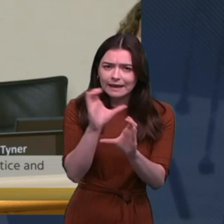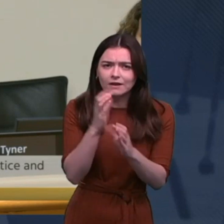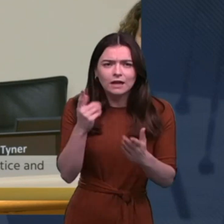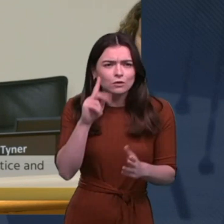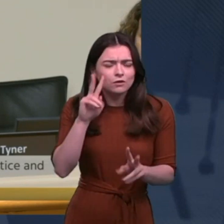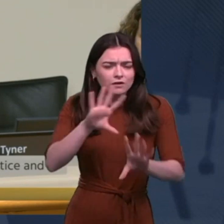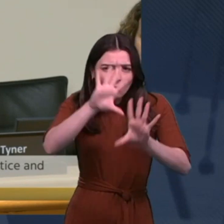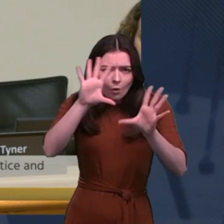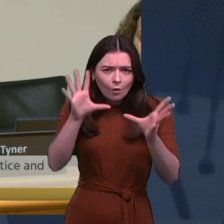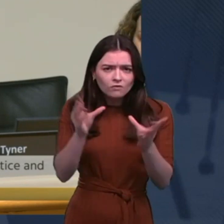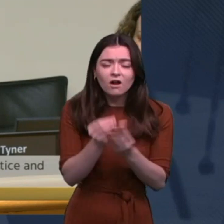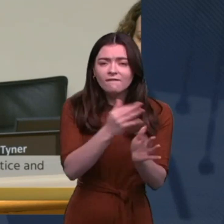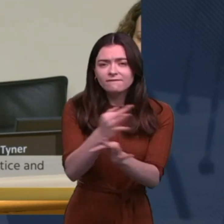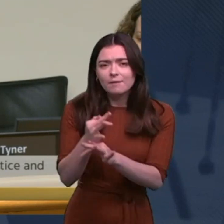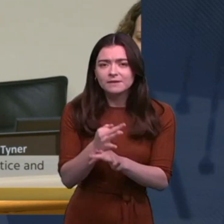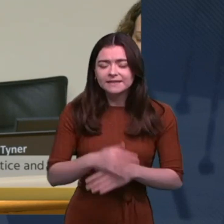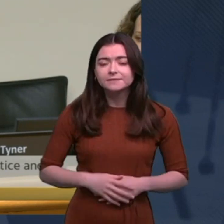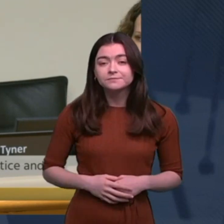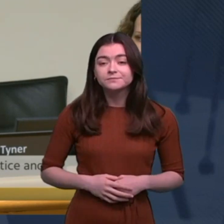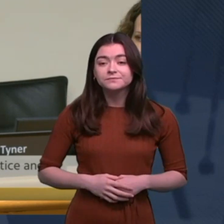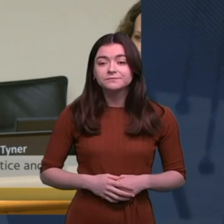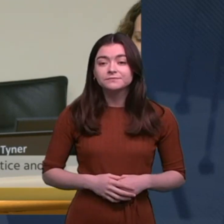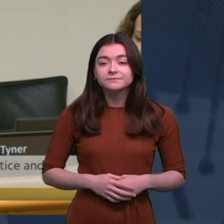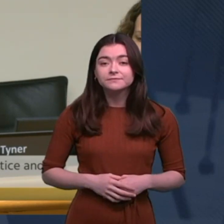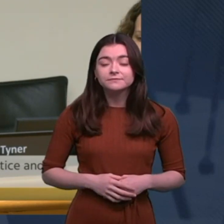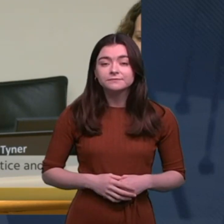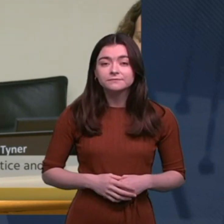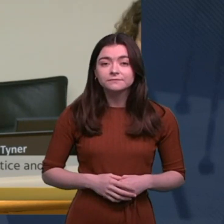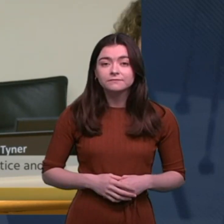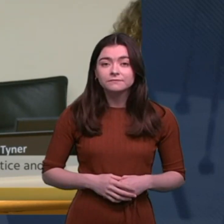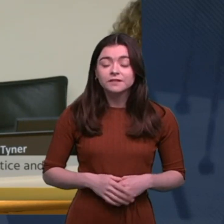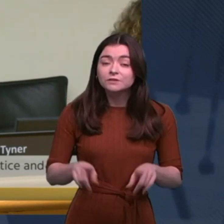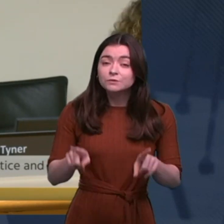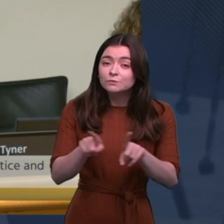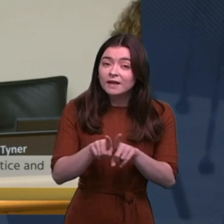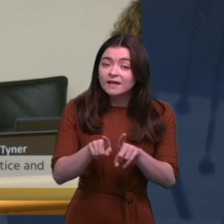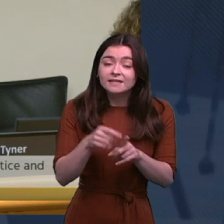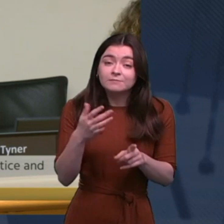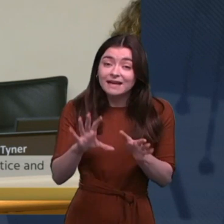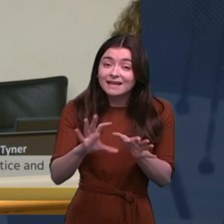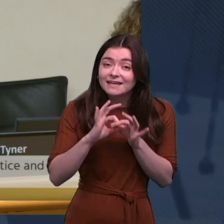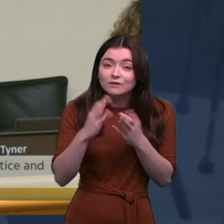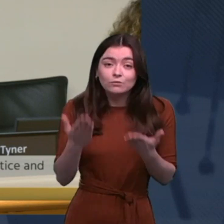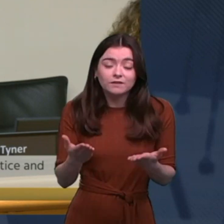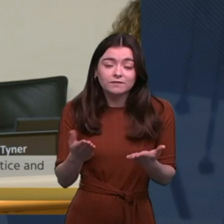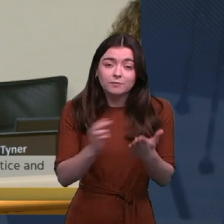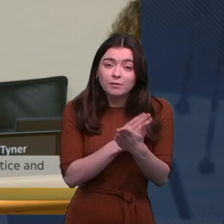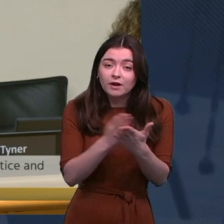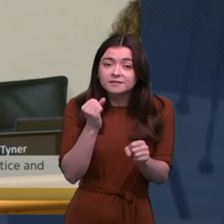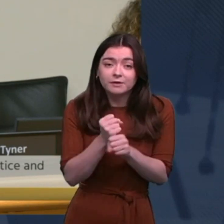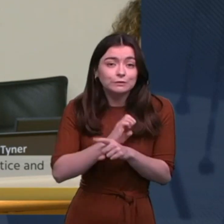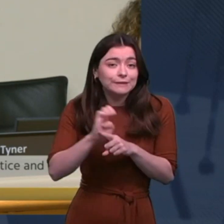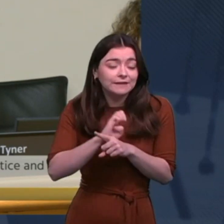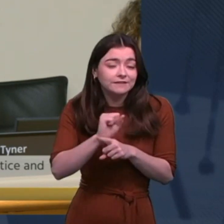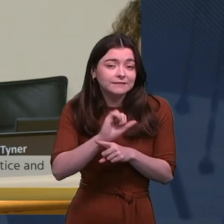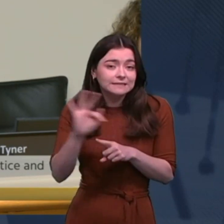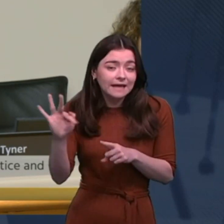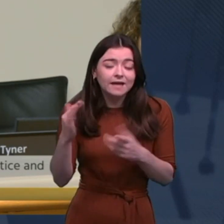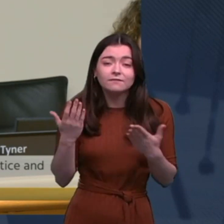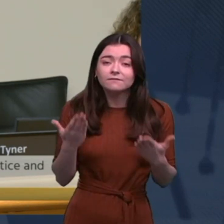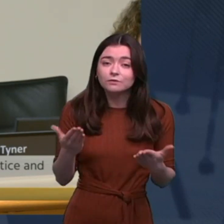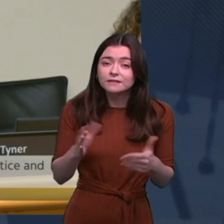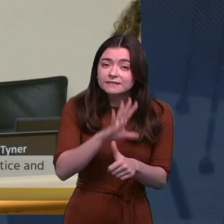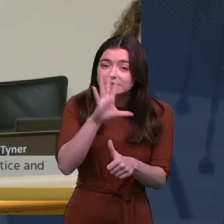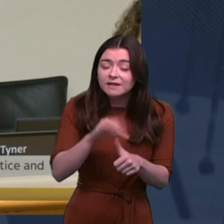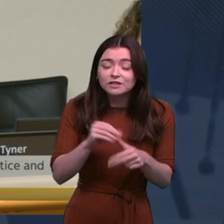family. To add to that, and it might tie in well with the piece around understaffed, in relation to the